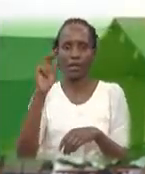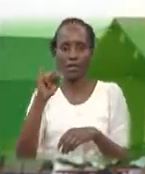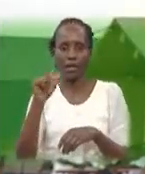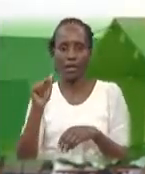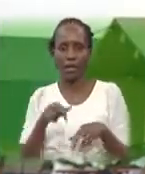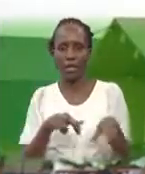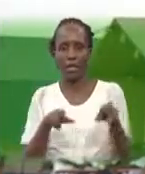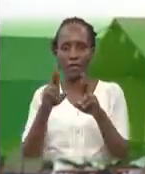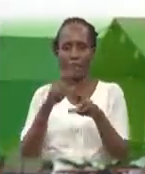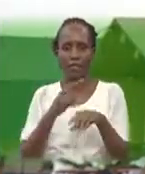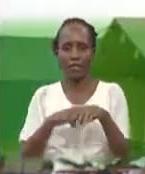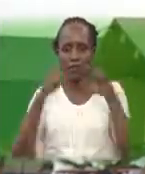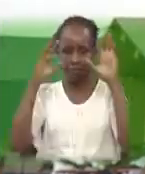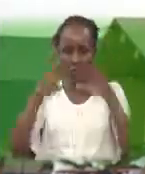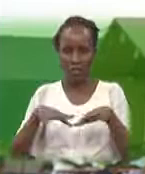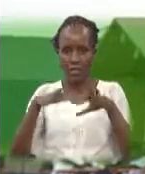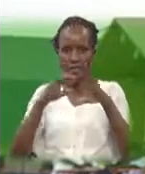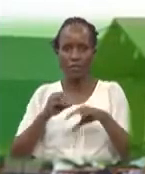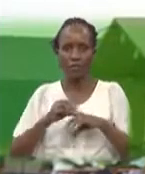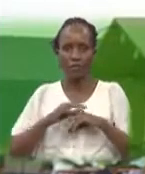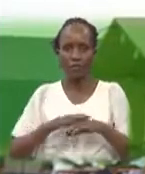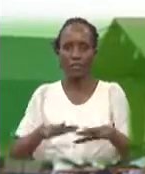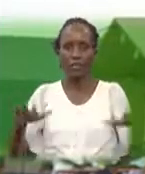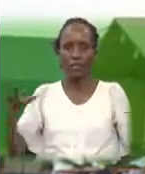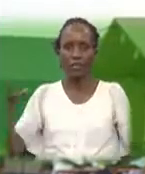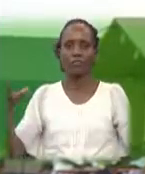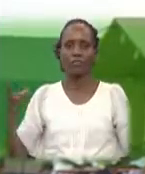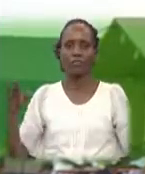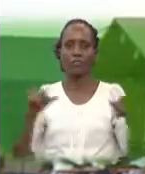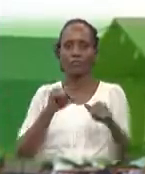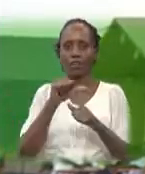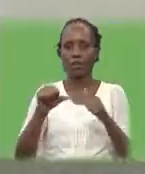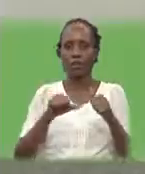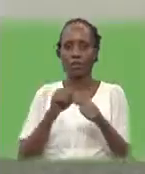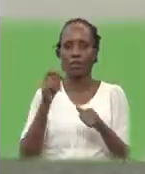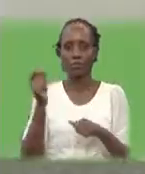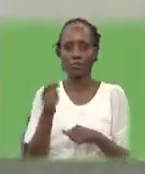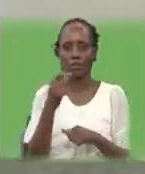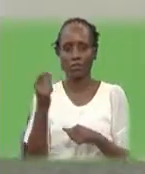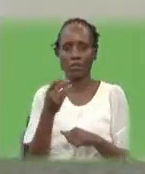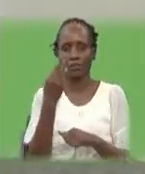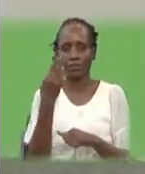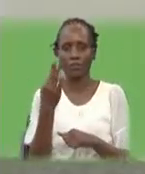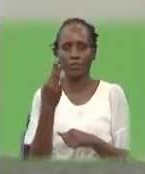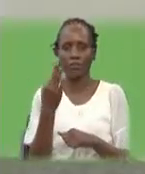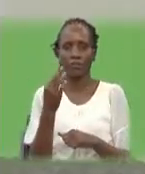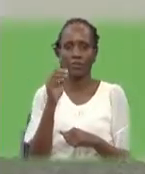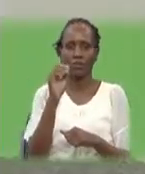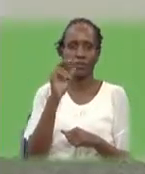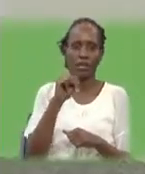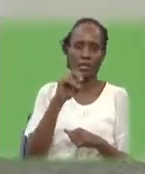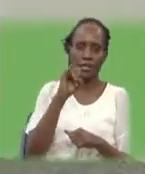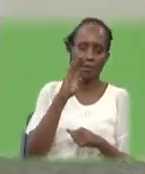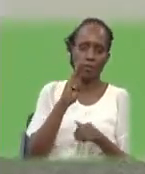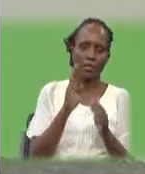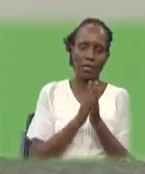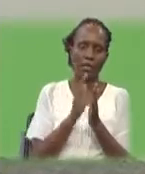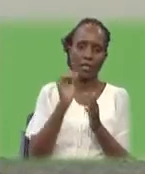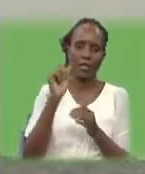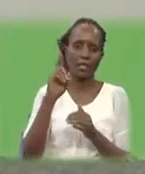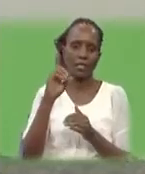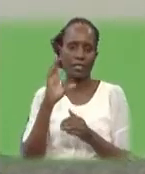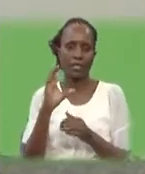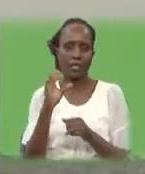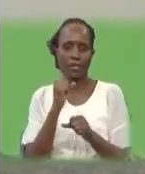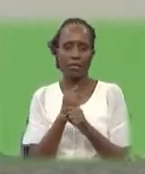River during the rainy season almost floods for around three months. NIB jointly with ADC, they are